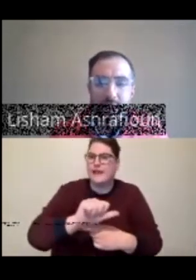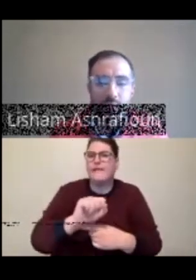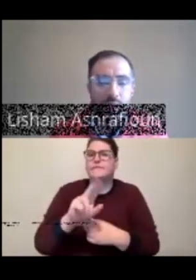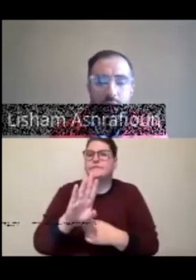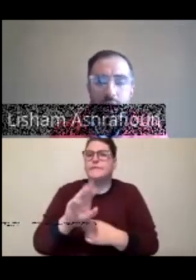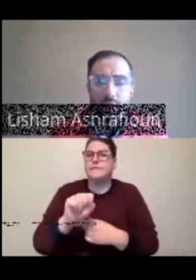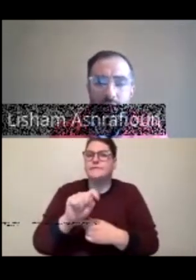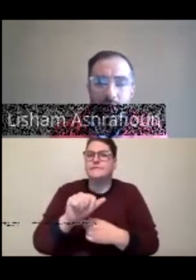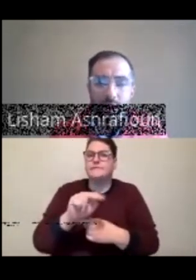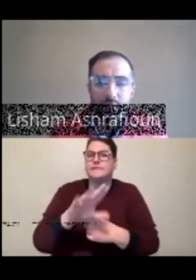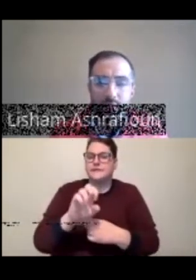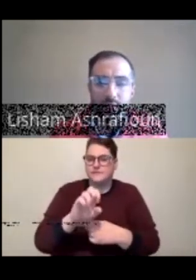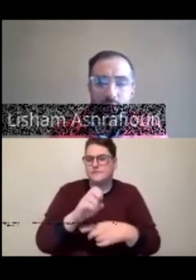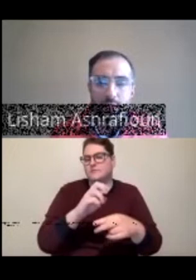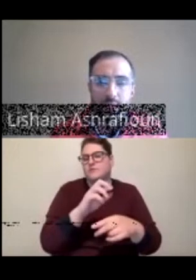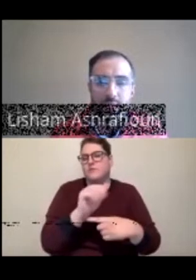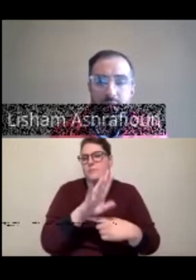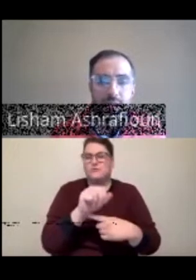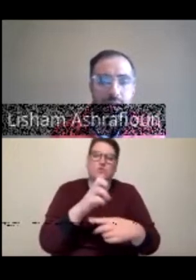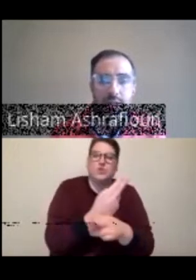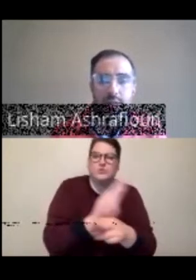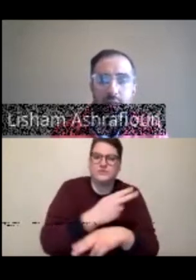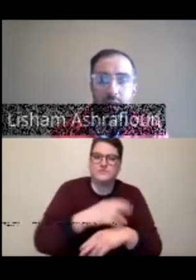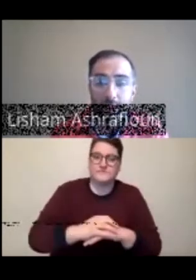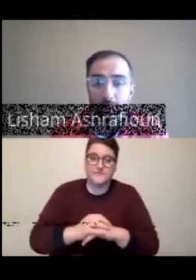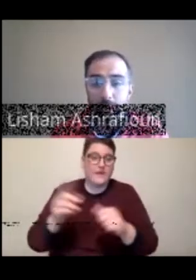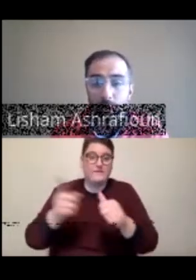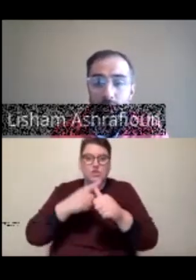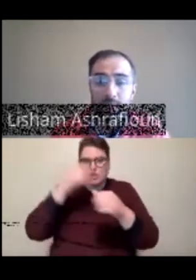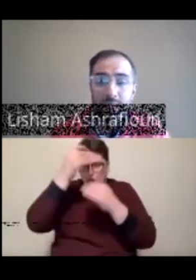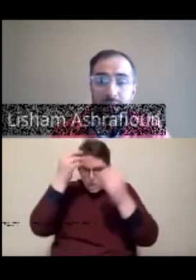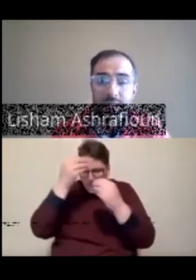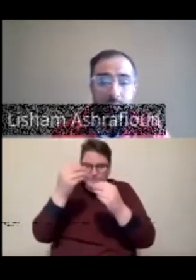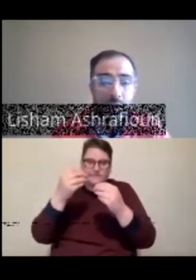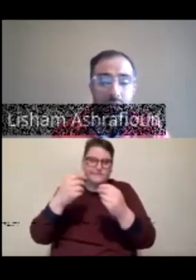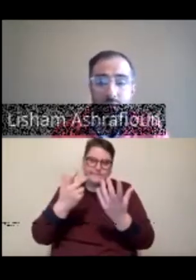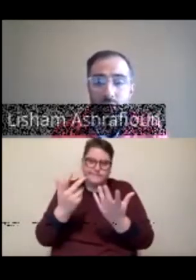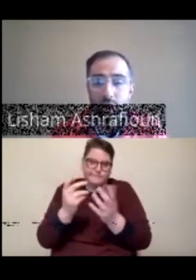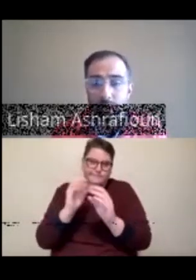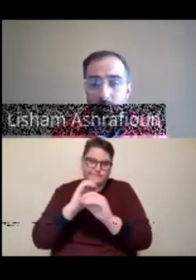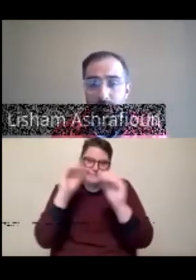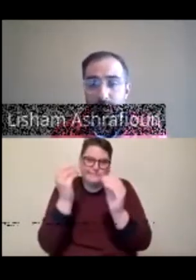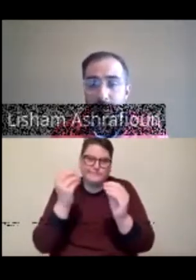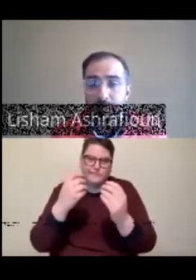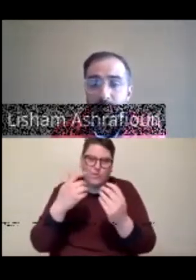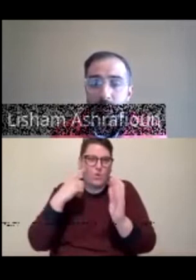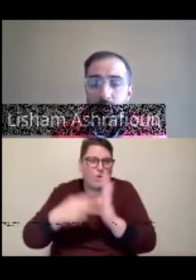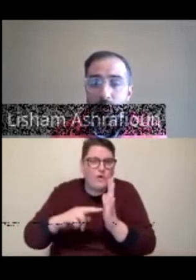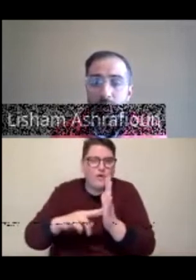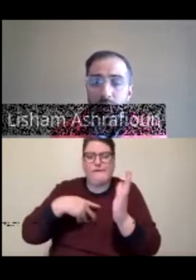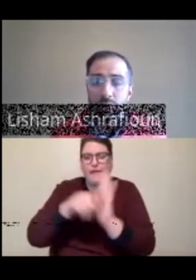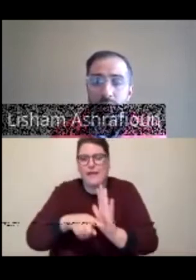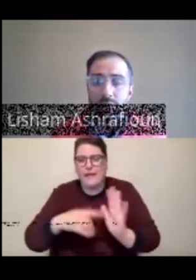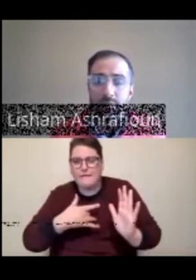tends to integrate cognitive models of loneliness and negative reinforcement and incentive models of drug use.